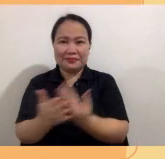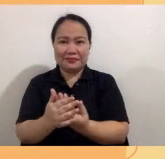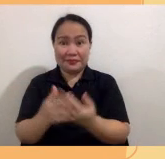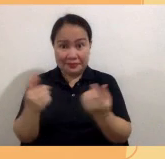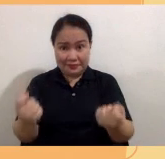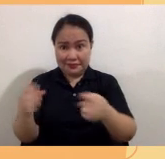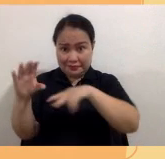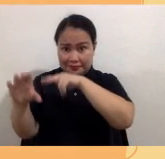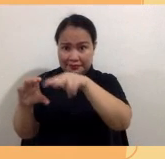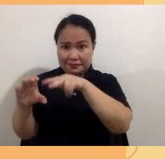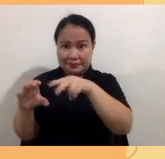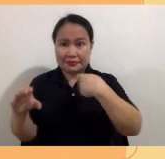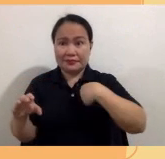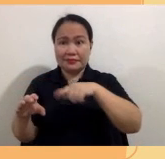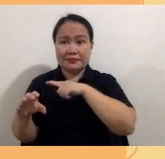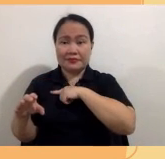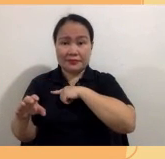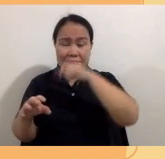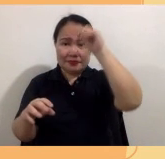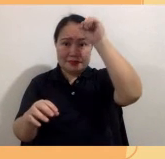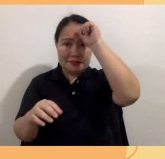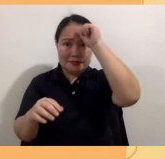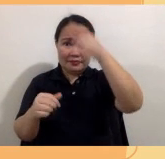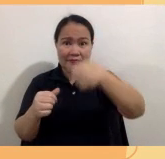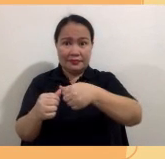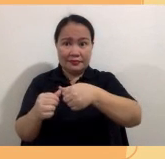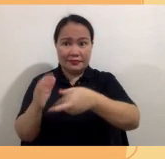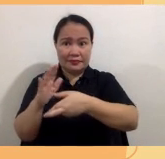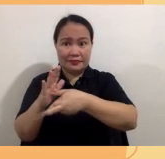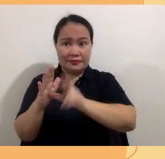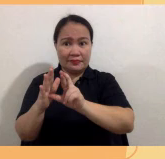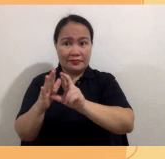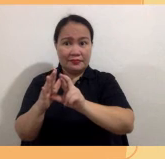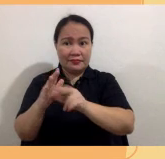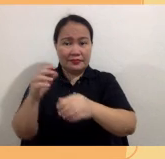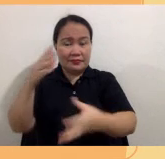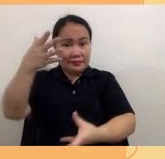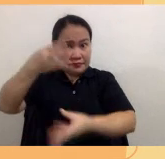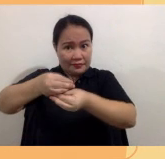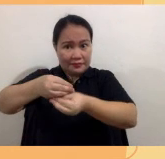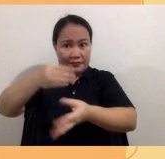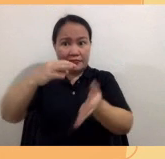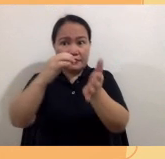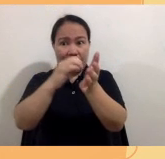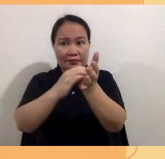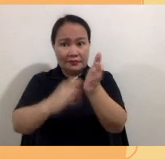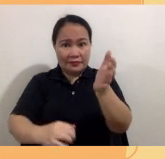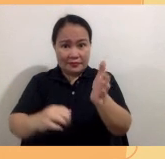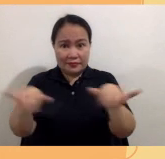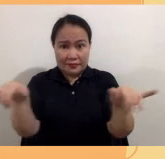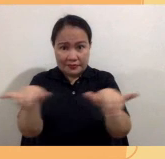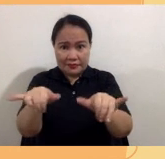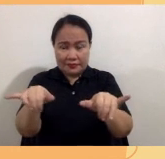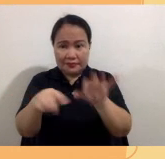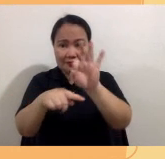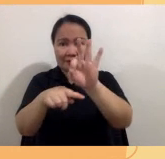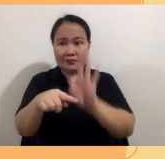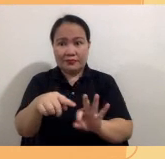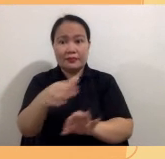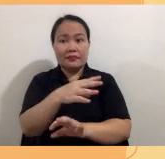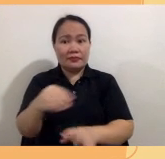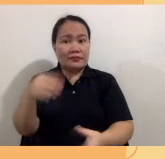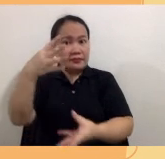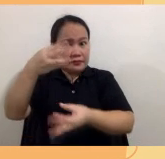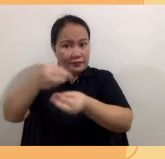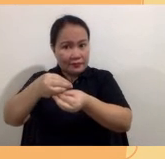Hi mga kawawmat! In this video, we will recall addition and subtraction of similar fractions, and we will add